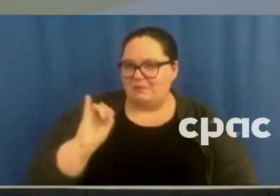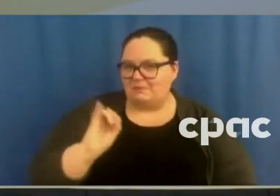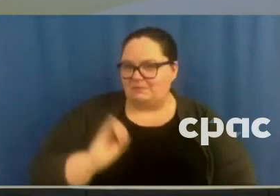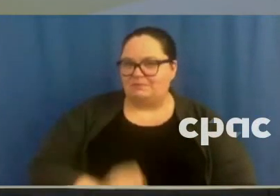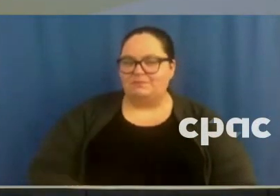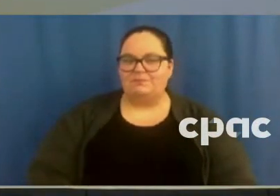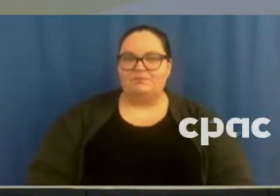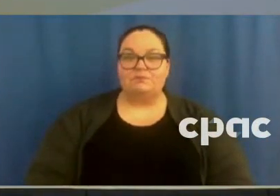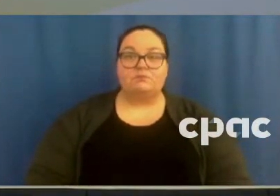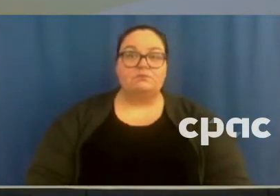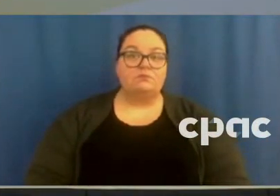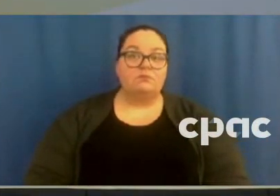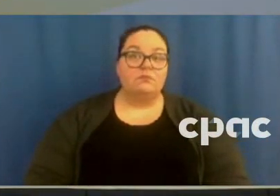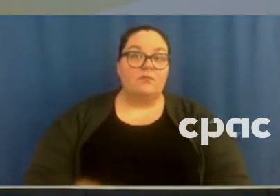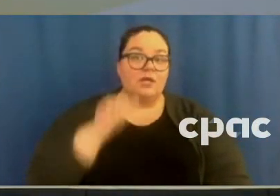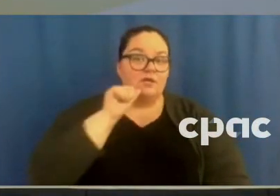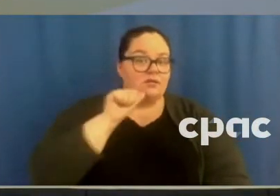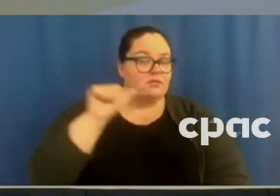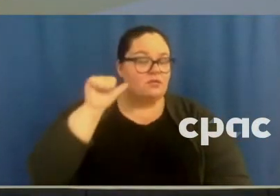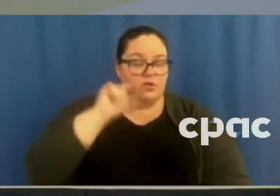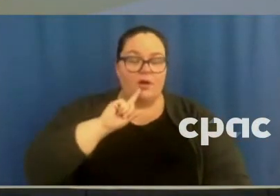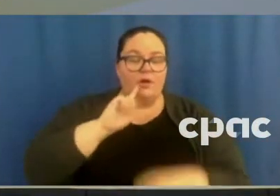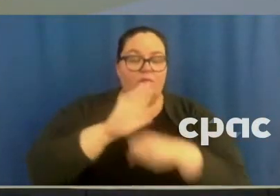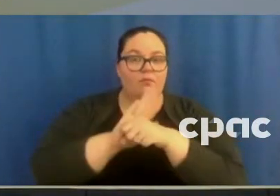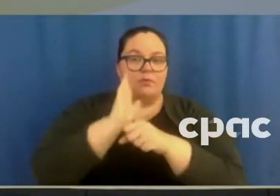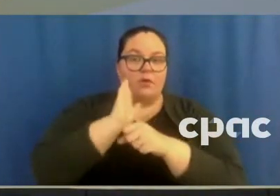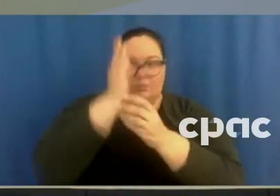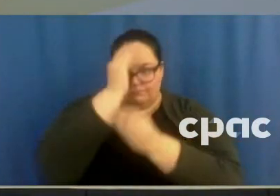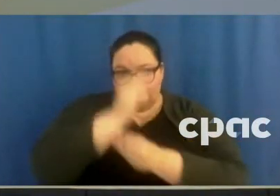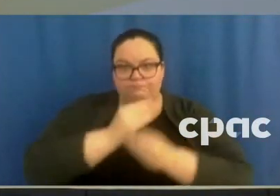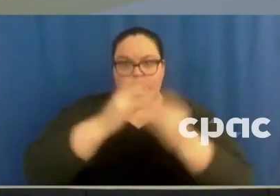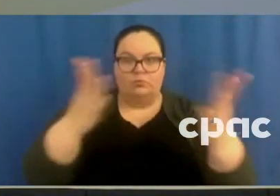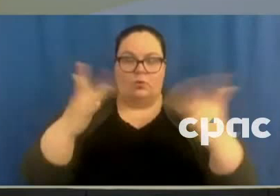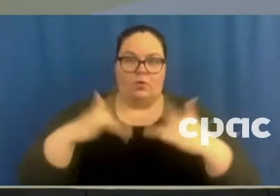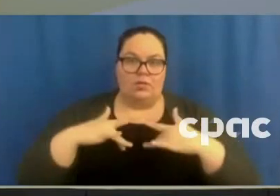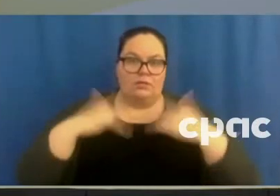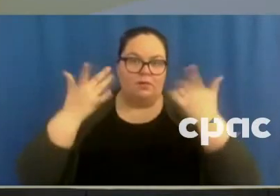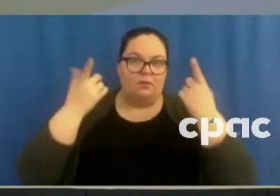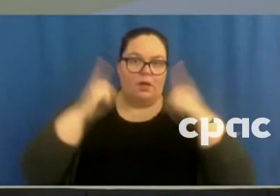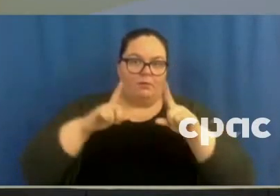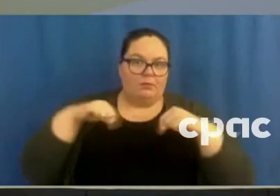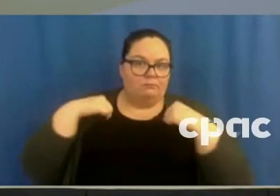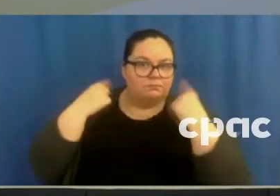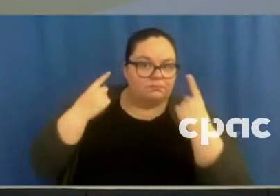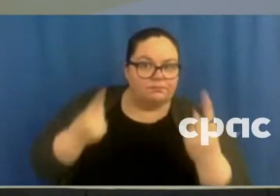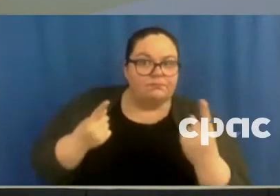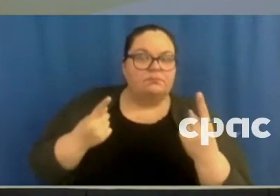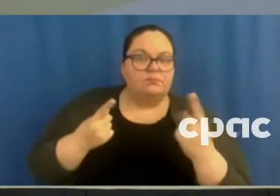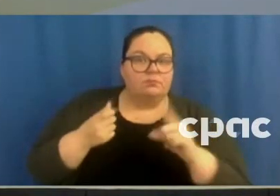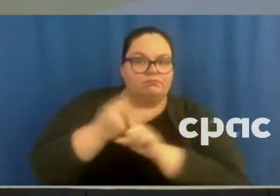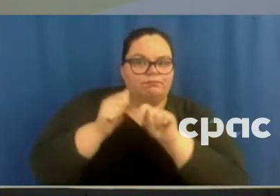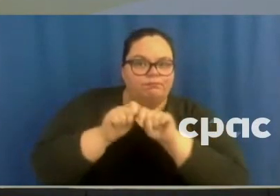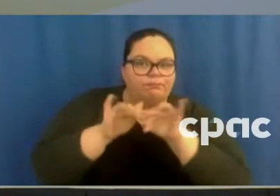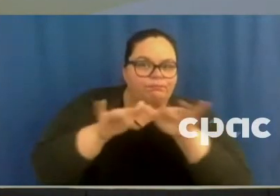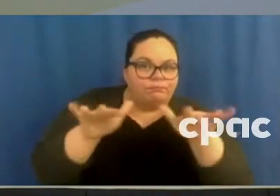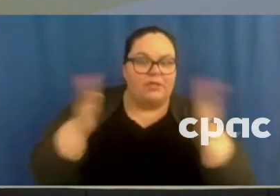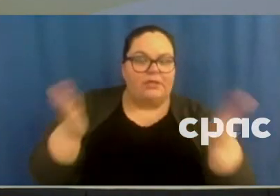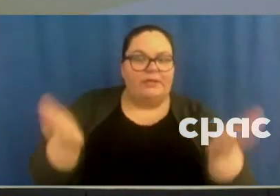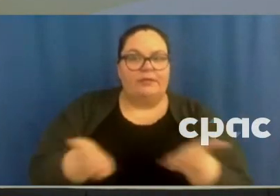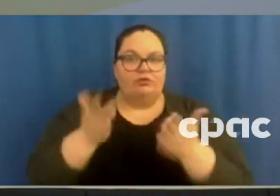Yesterday, I did commit to providing an update on the COVID-19 outbreak currently underway in P.E.I., and I'll also